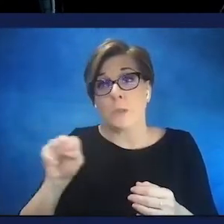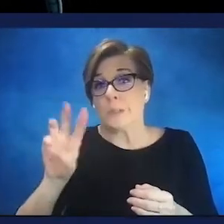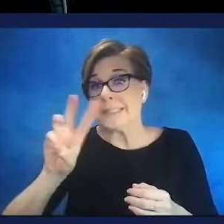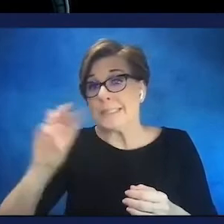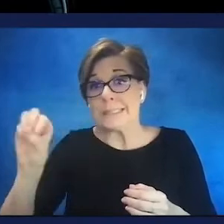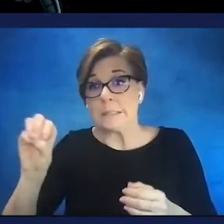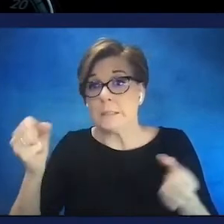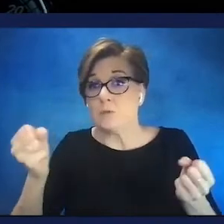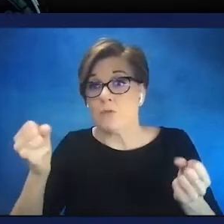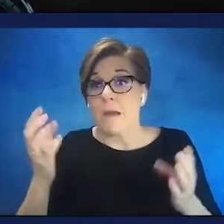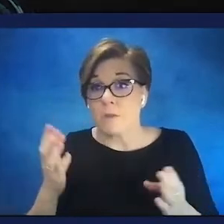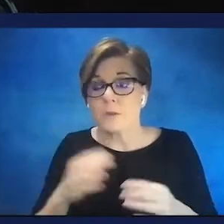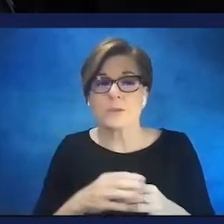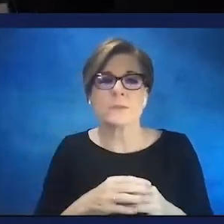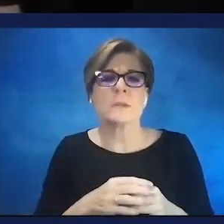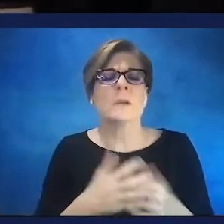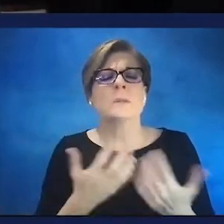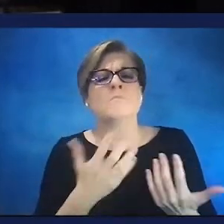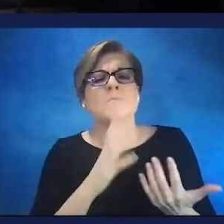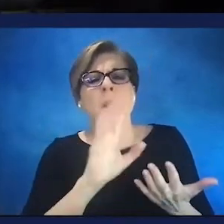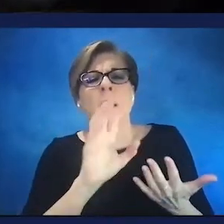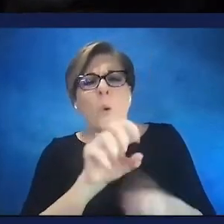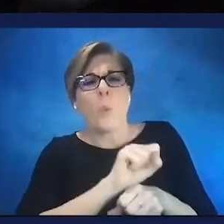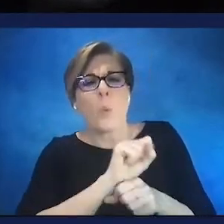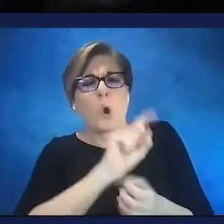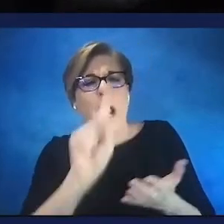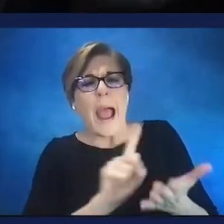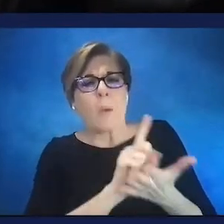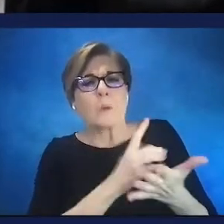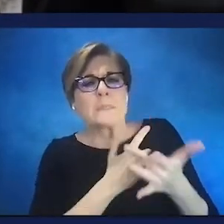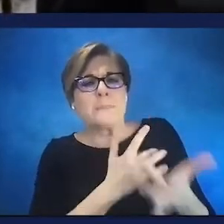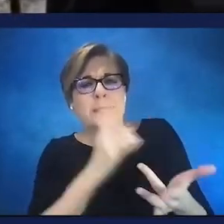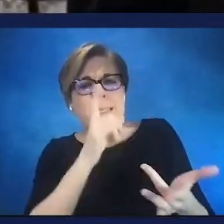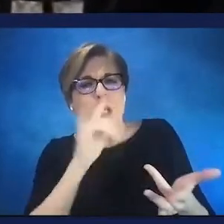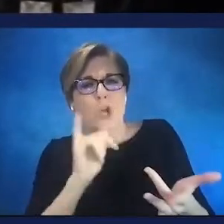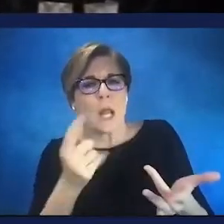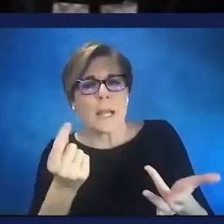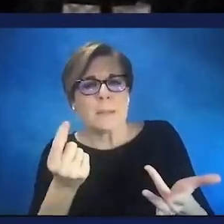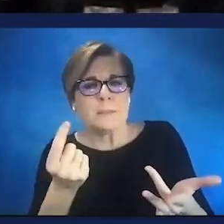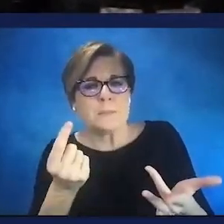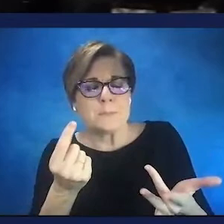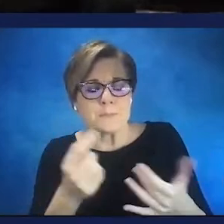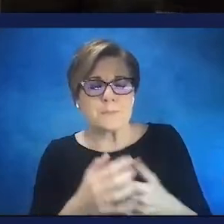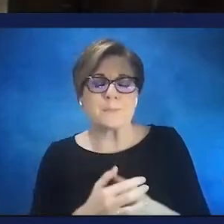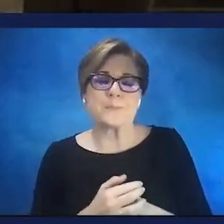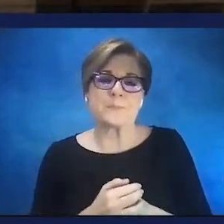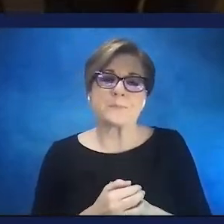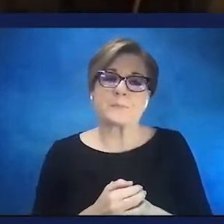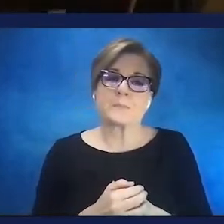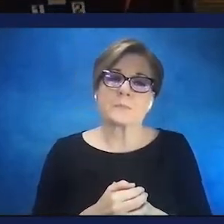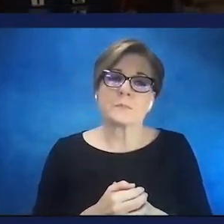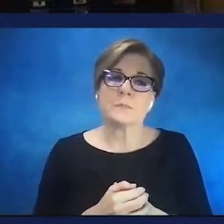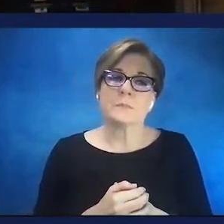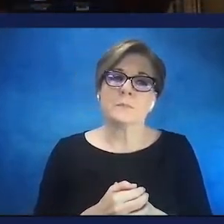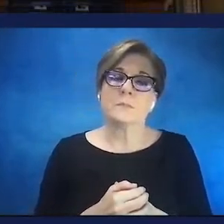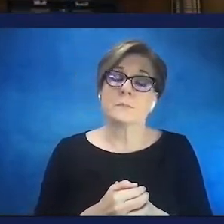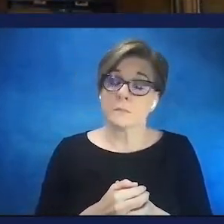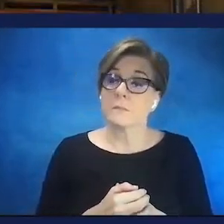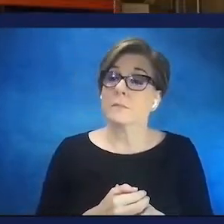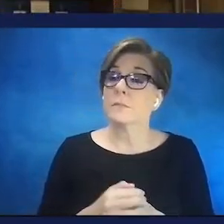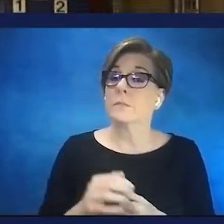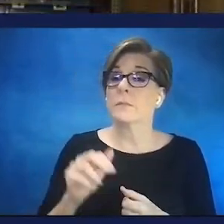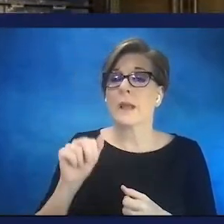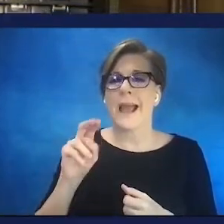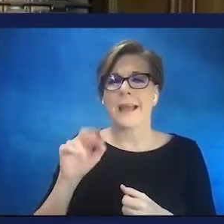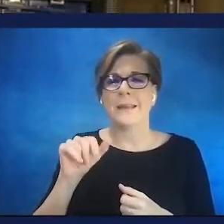40 to 60 drivers. And what kind of hours can people expect when they do become a temporary worker? When